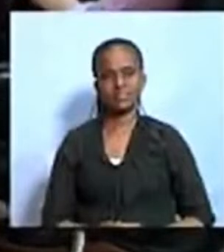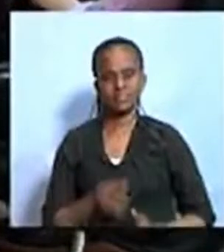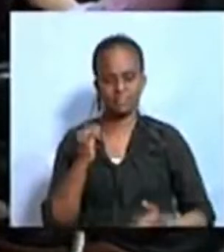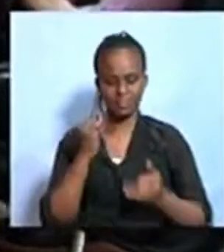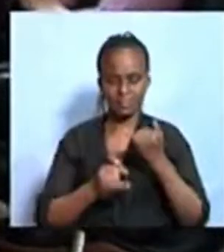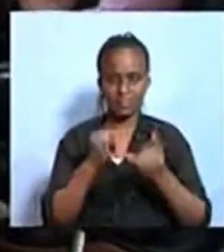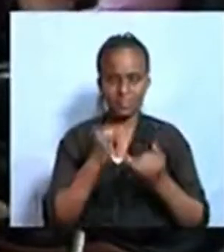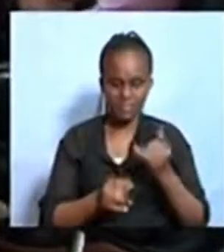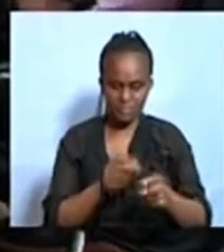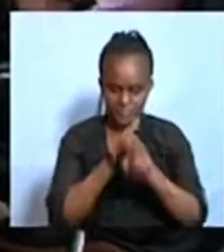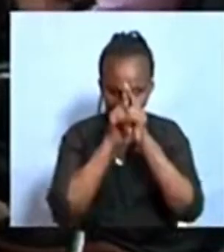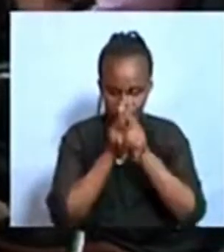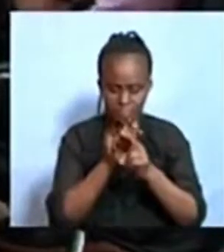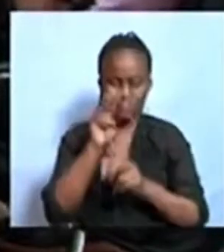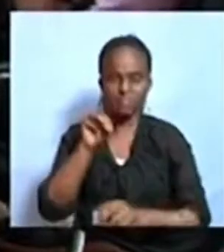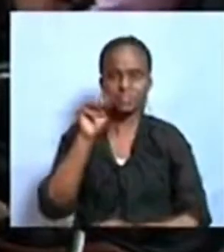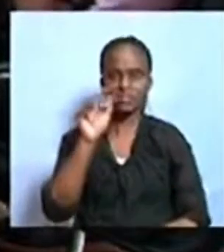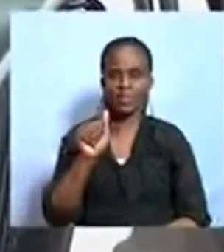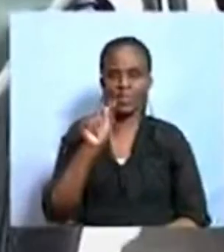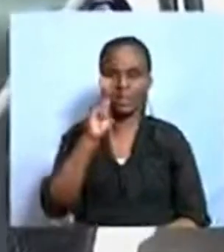Marita.